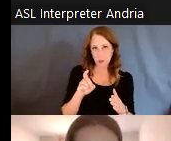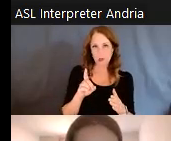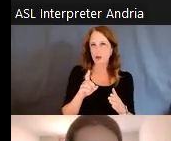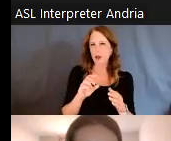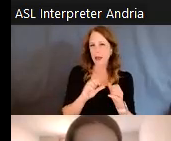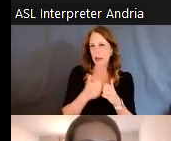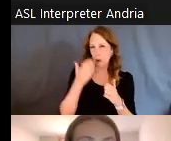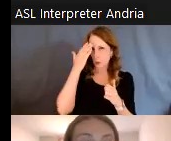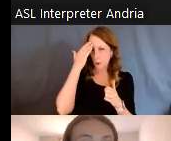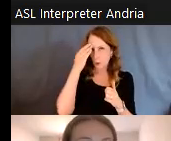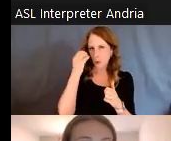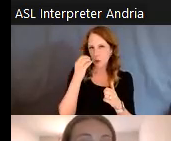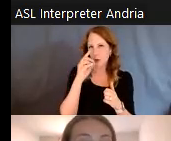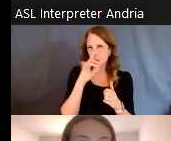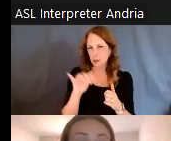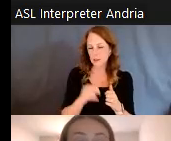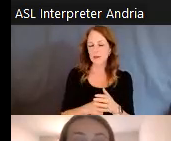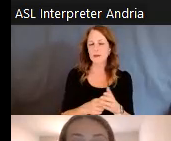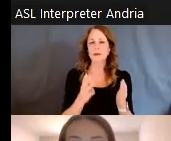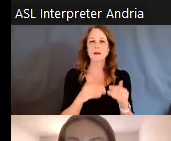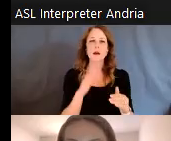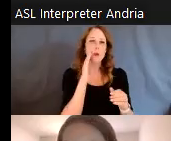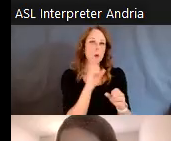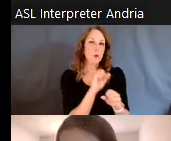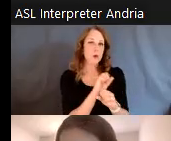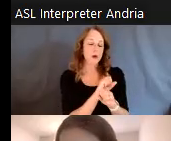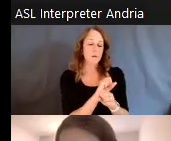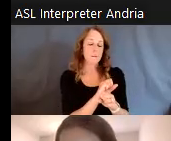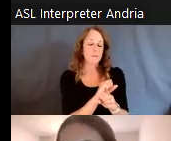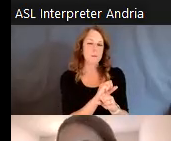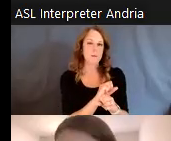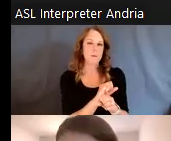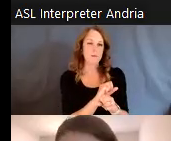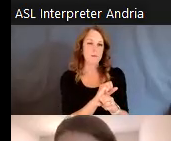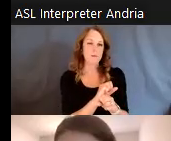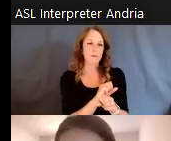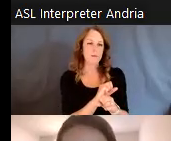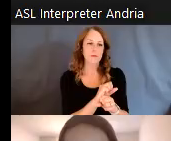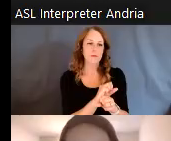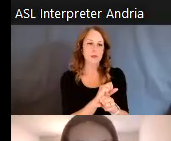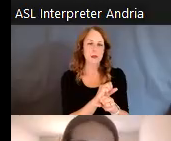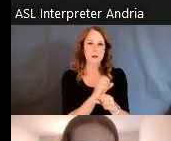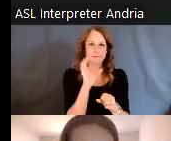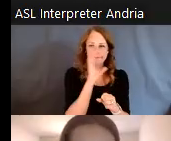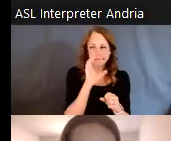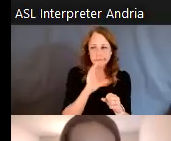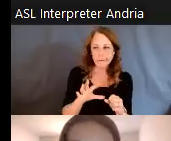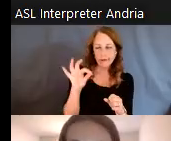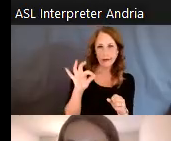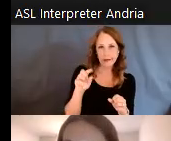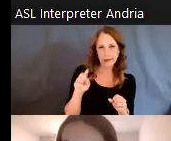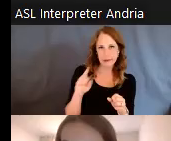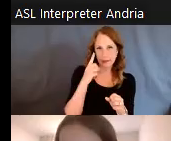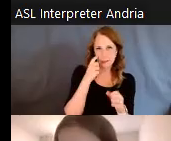capacity? Also going to work on identifying and locating the suspect. So where are they